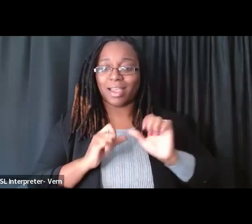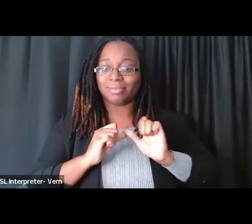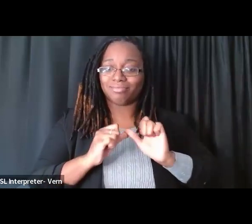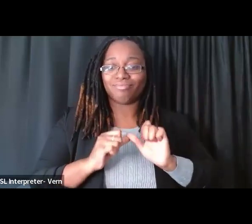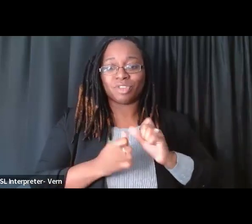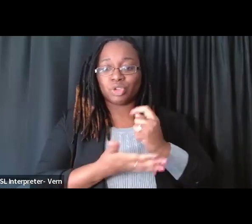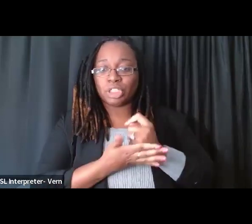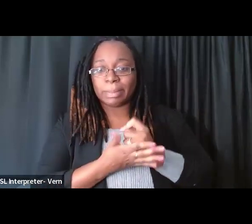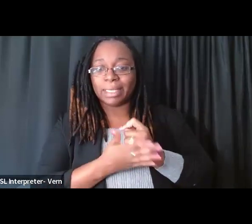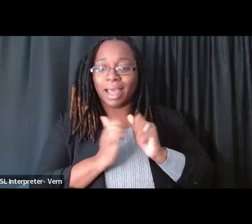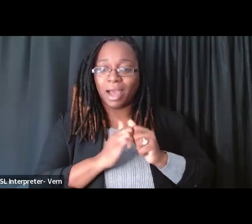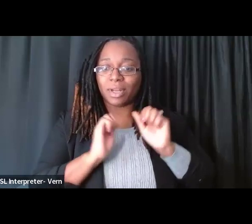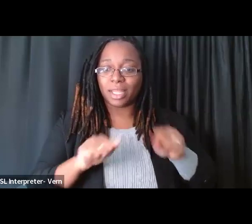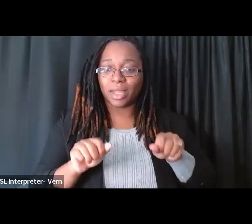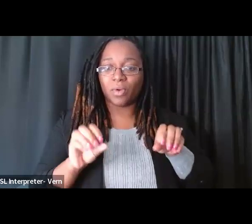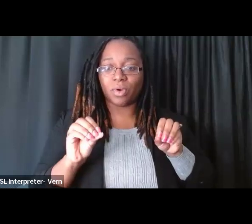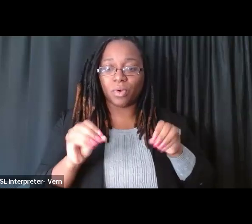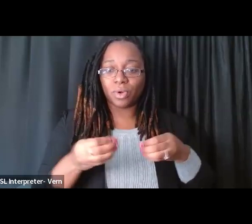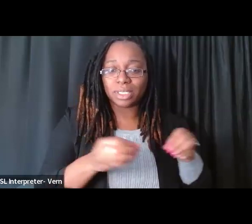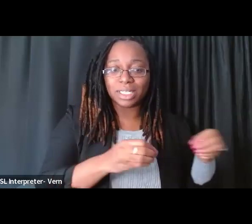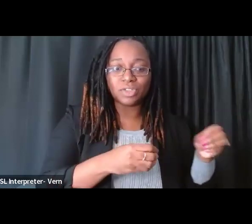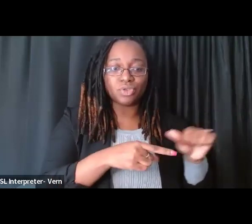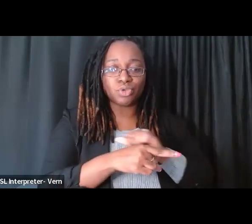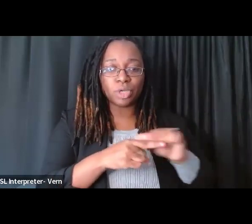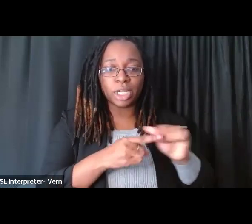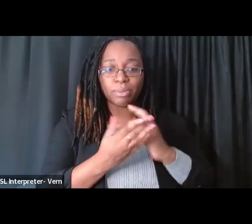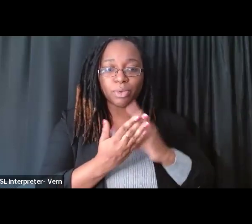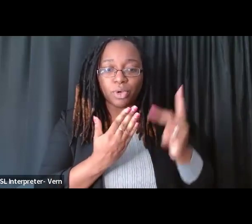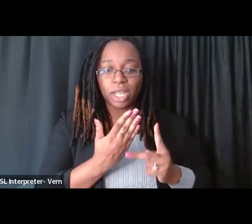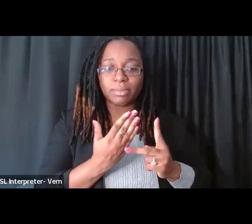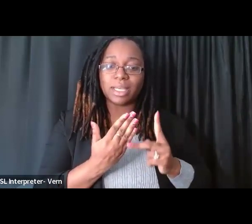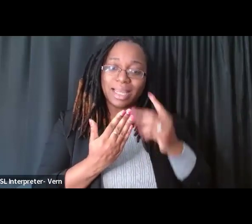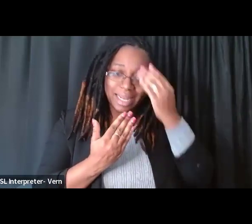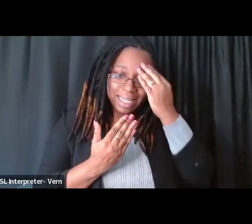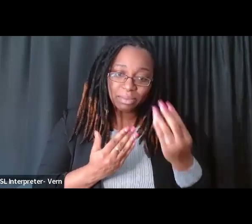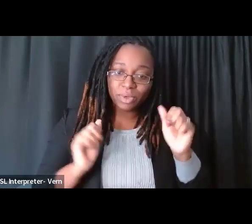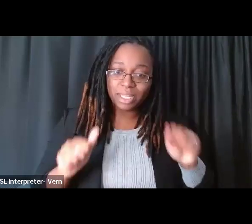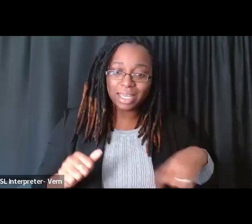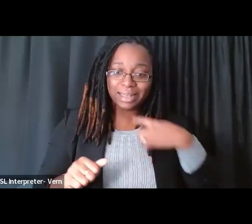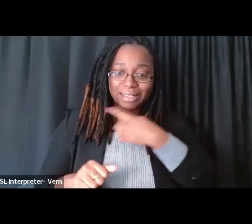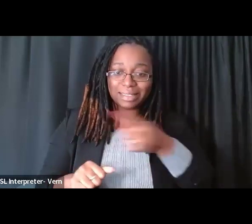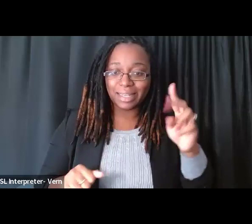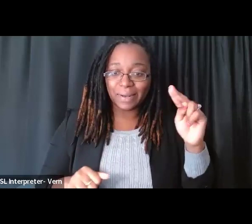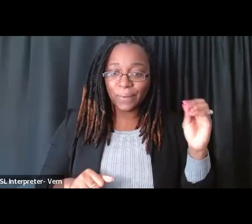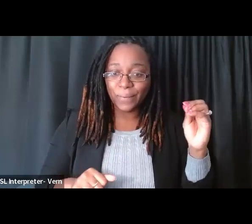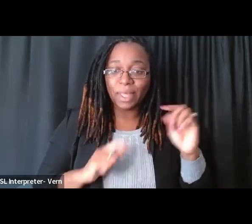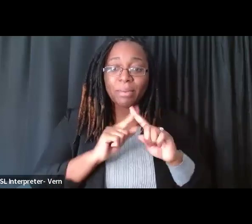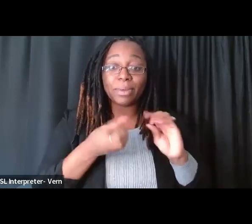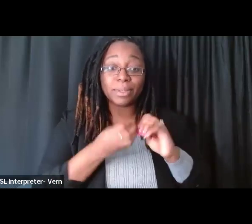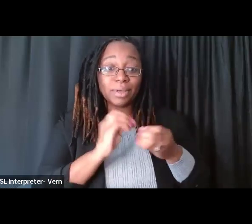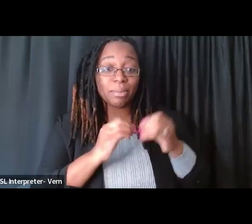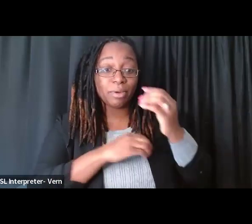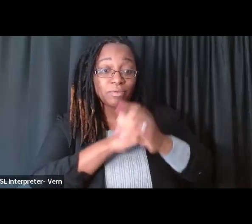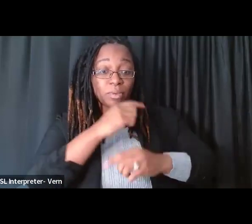encountered pushback and hurdles while seeking to enter the field of intimacy. Again, the very idea of the false